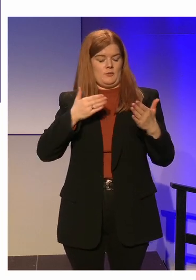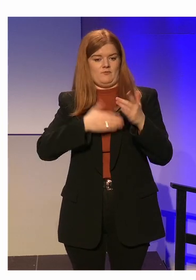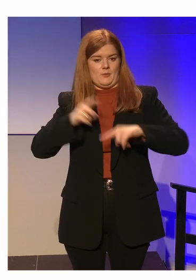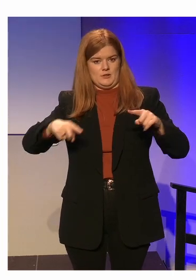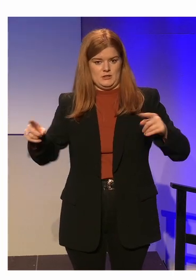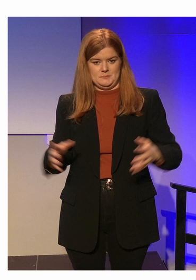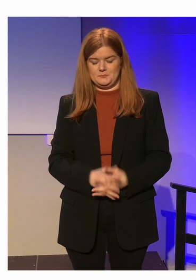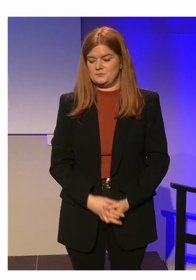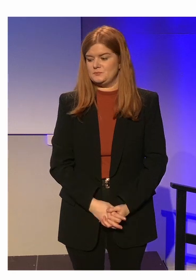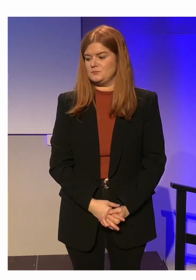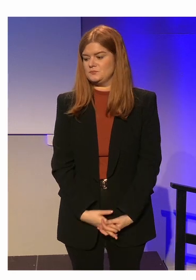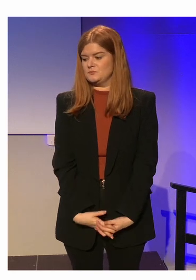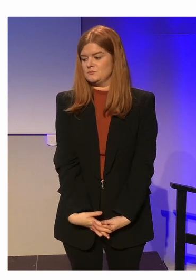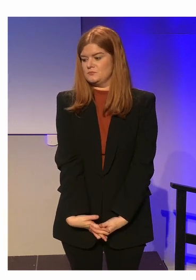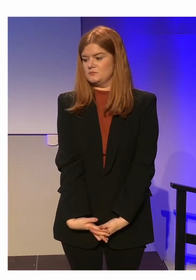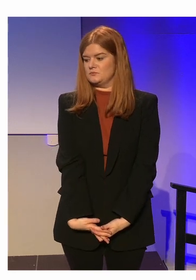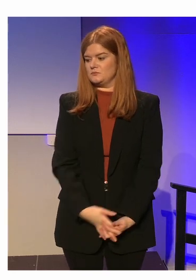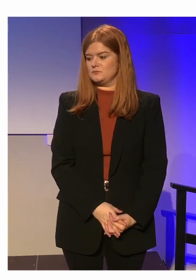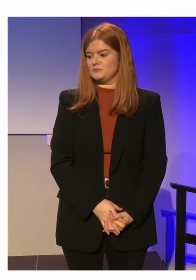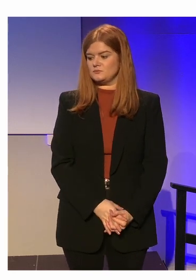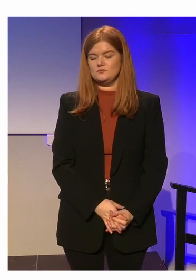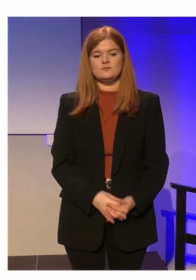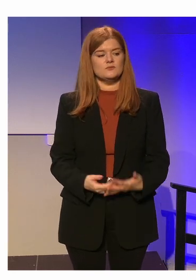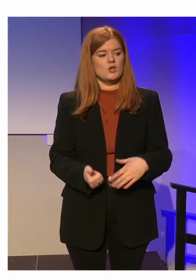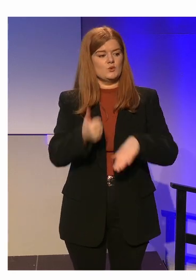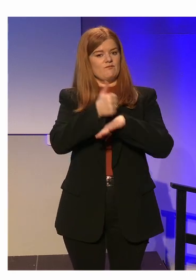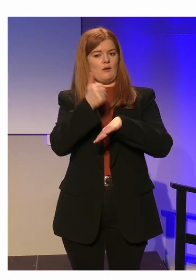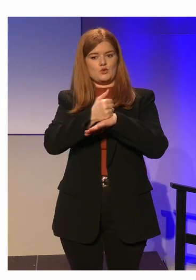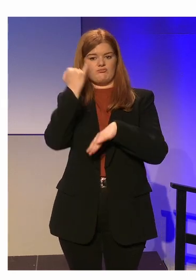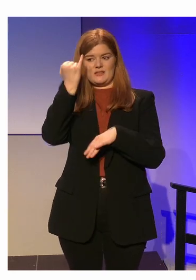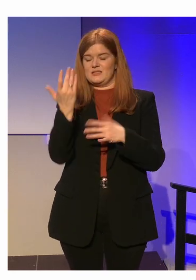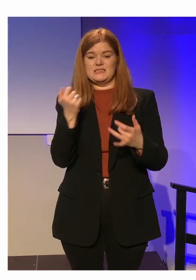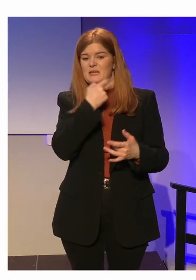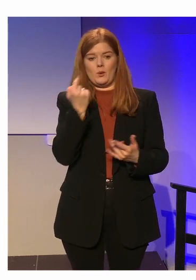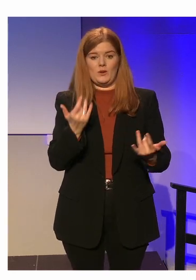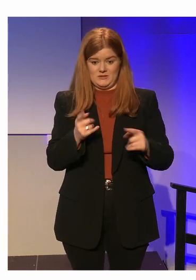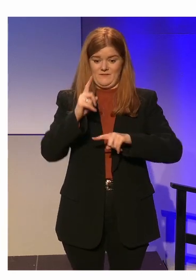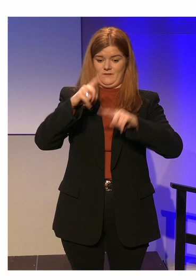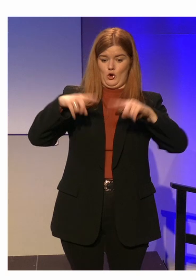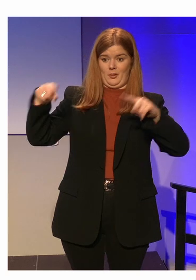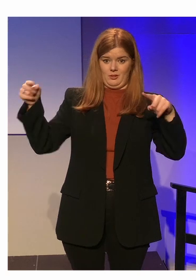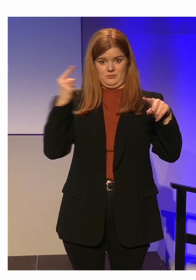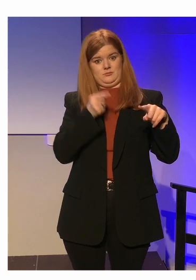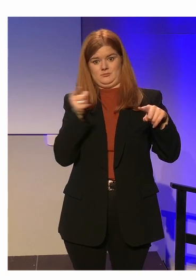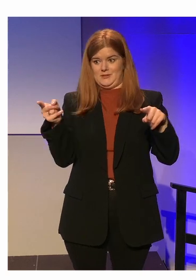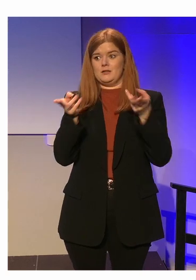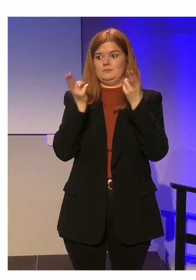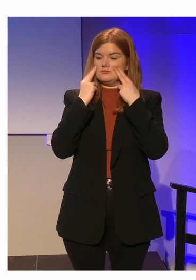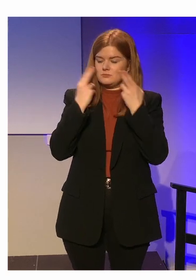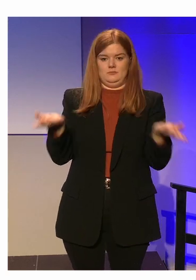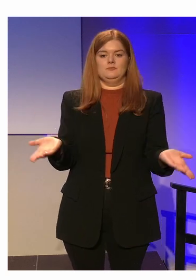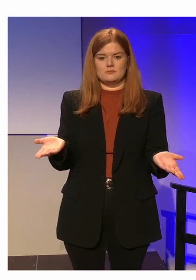variability. So the foundational concept is simply variability is the